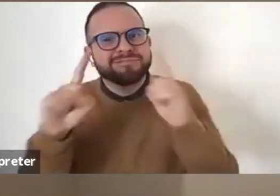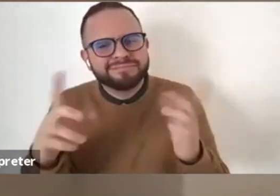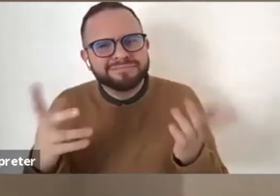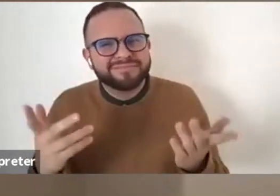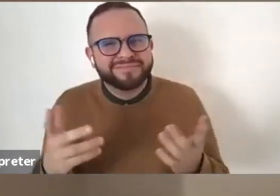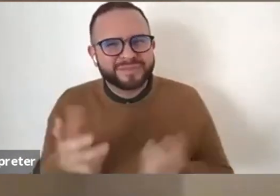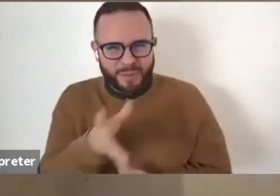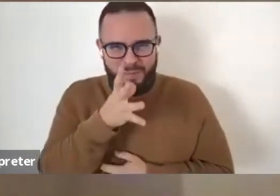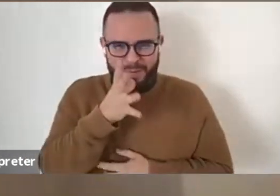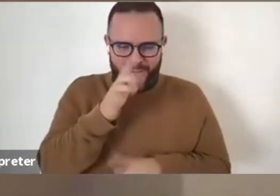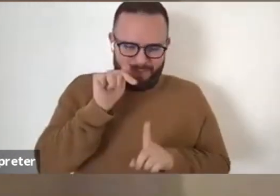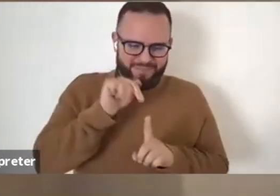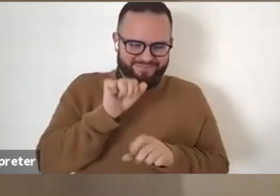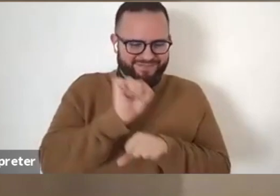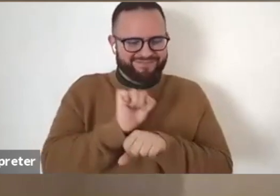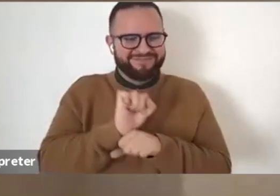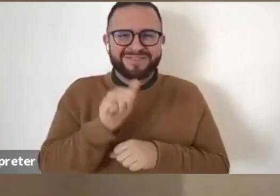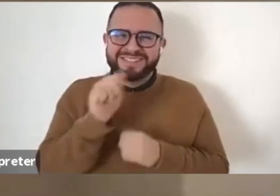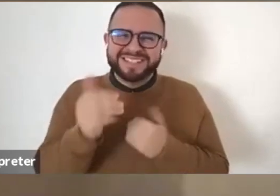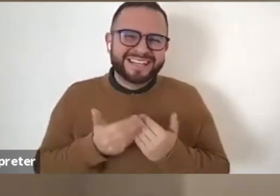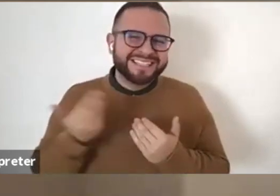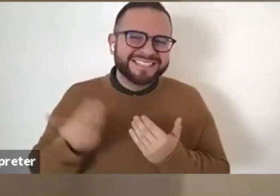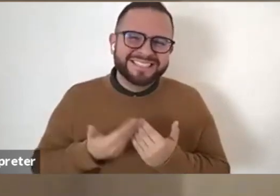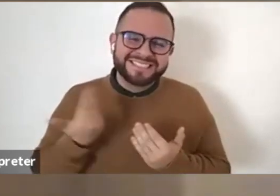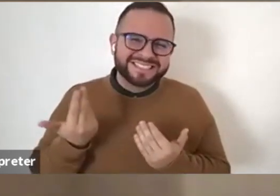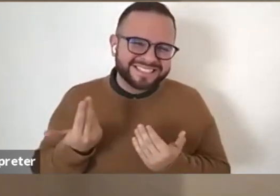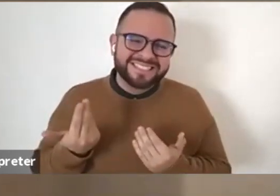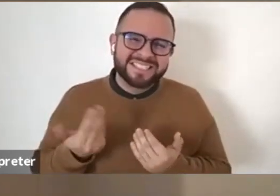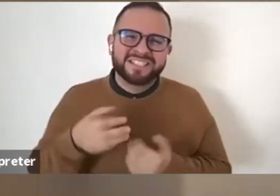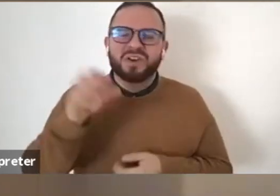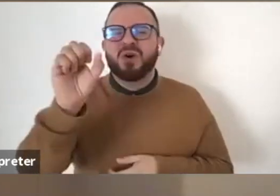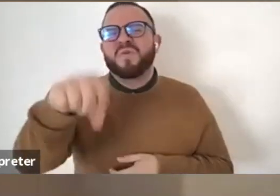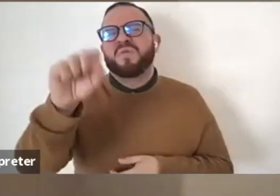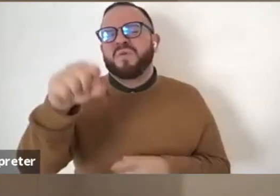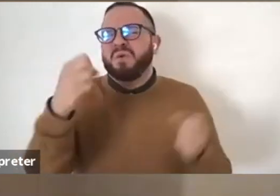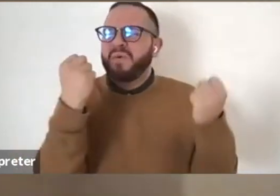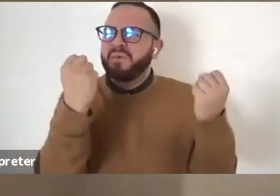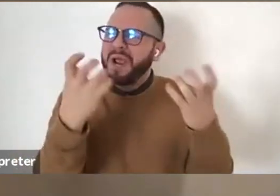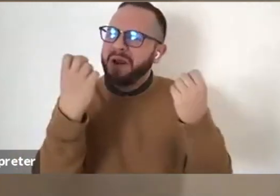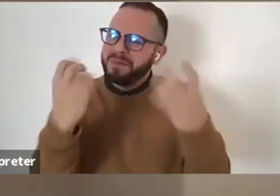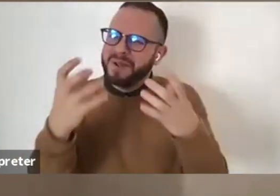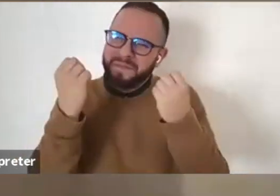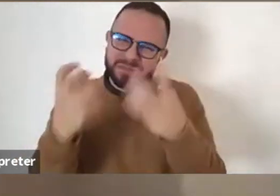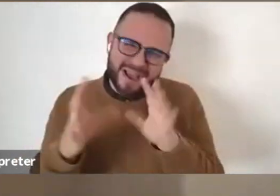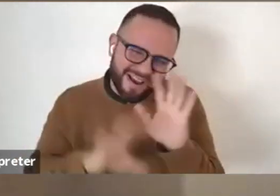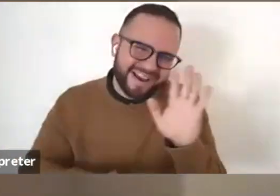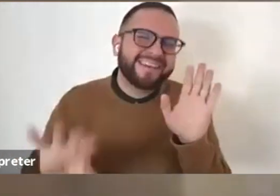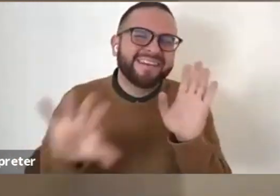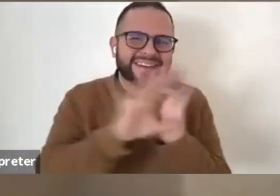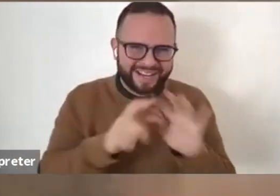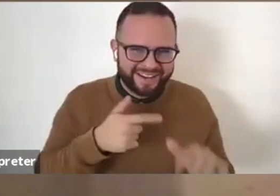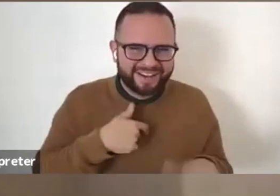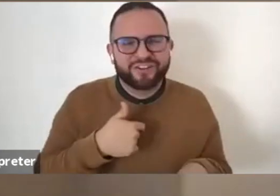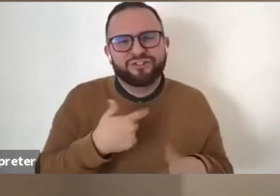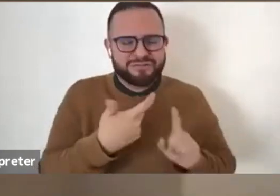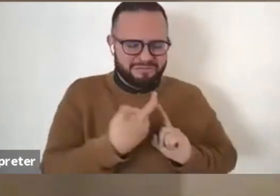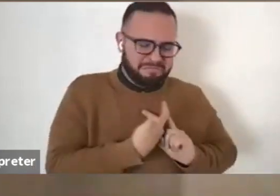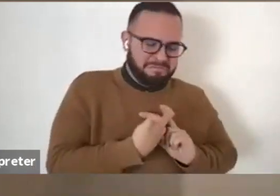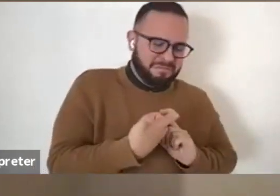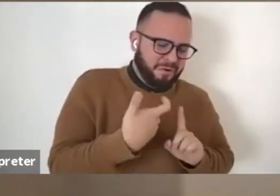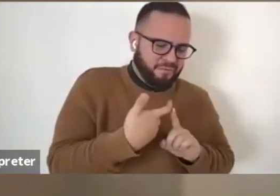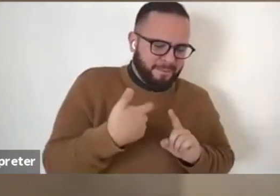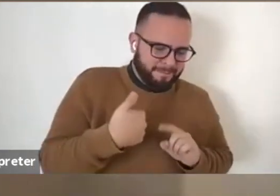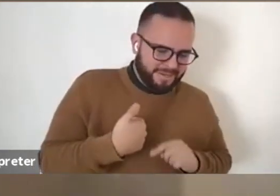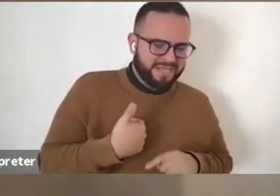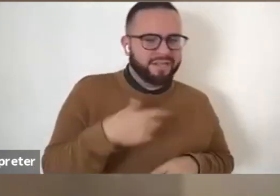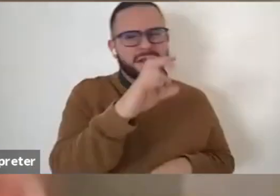right? So definitely many characters in the movie are taken partly from me, partly from some other